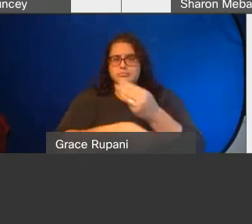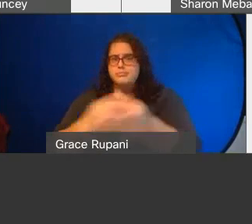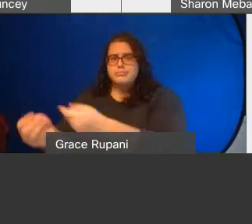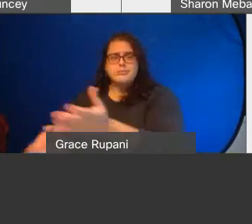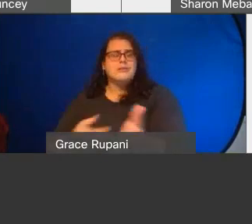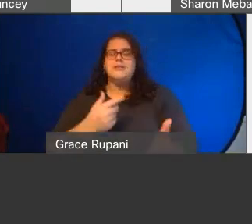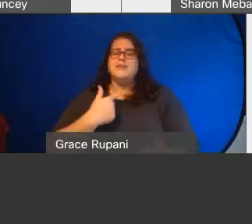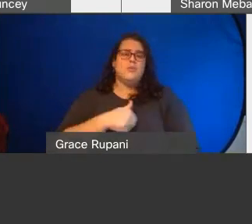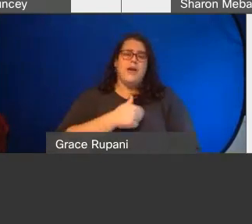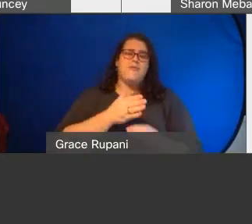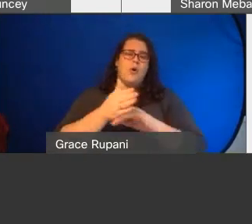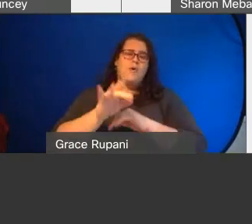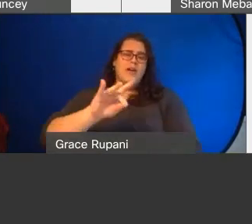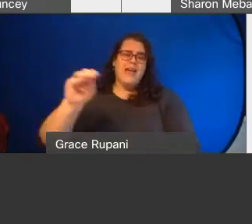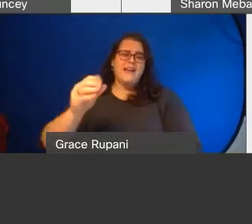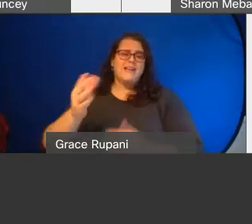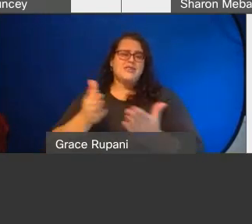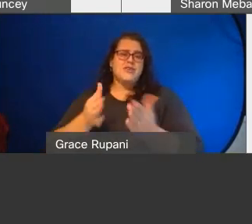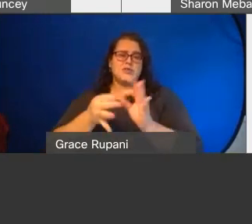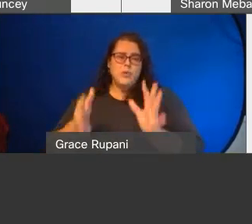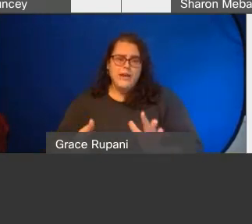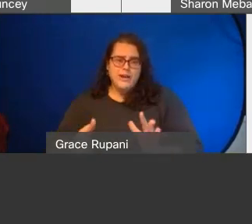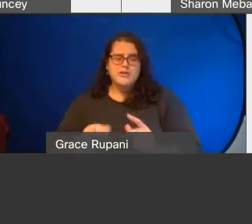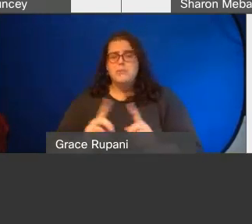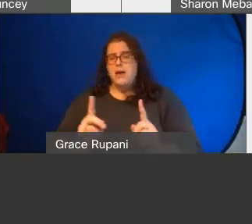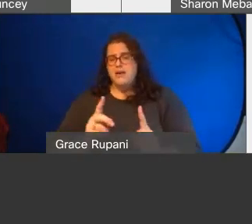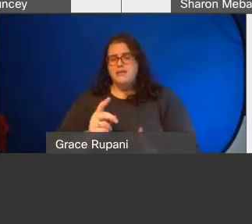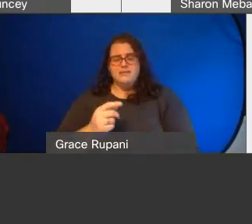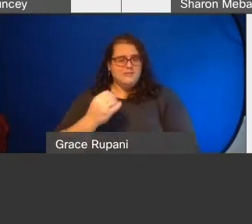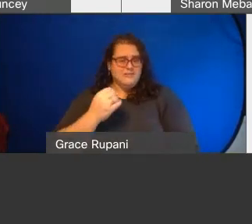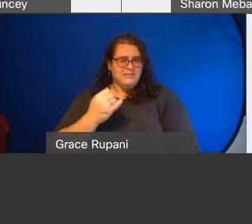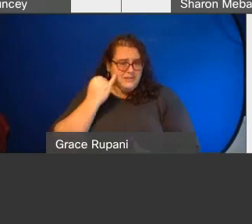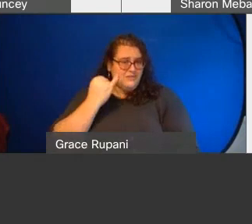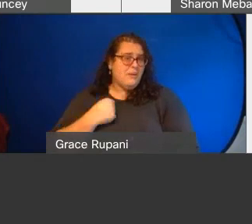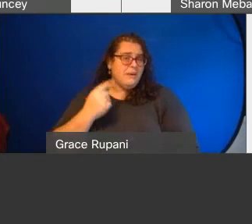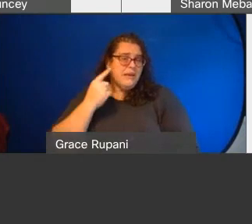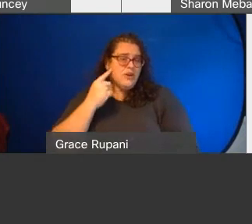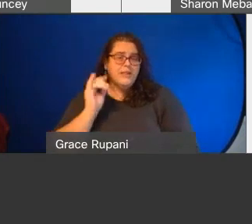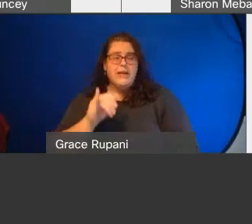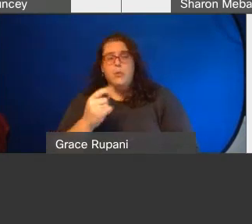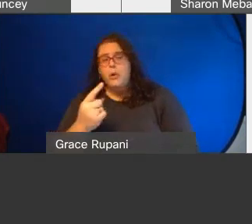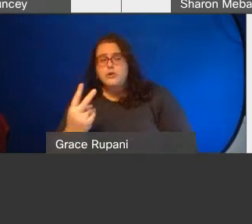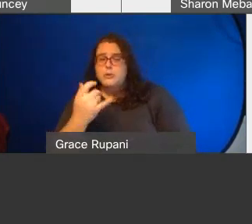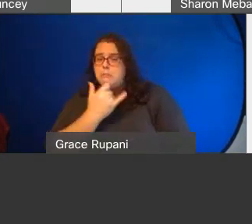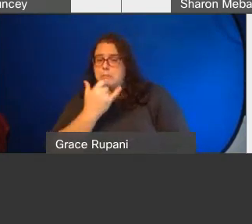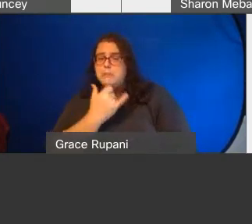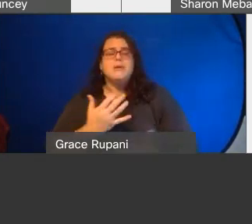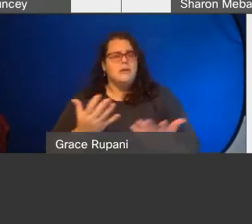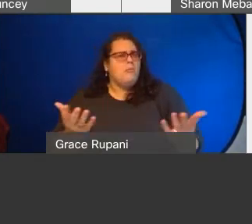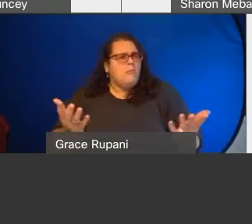coordinators. So, to hear that only like a couple of them didn't get this right is very refreshing, actually, to